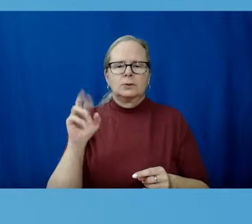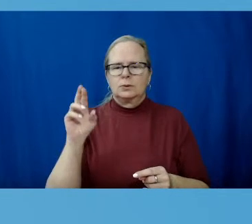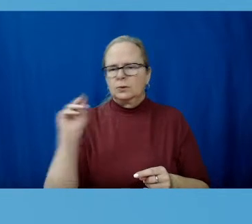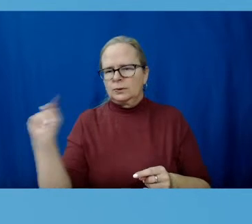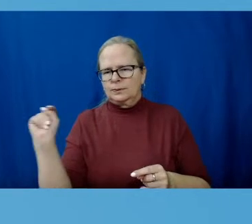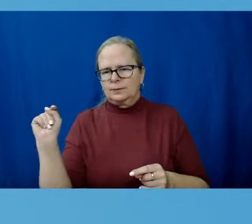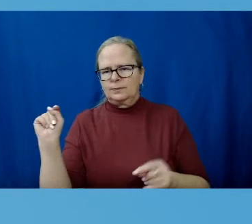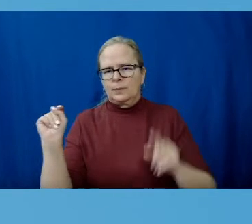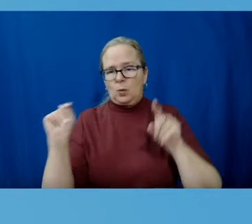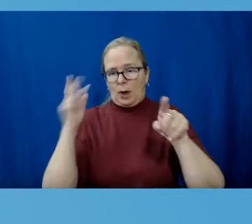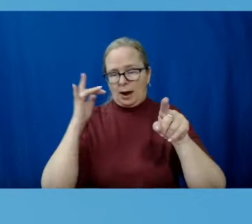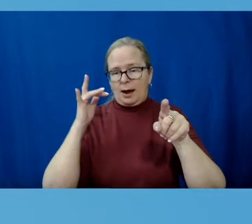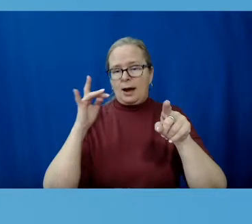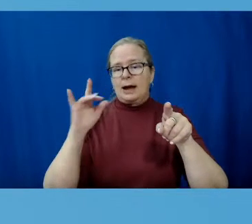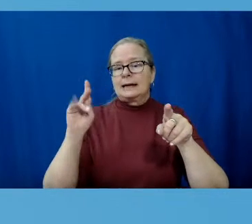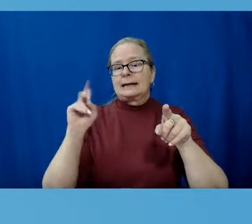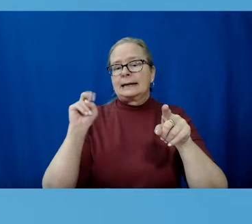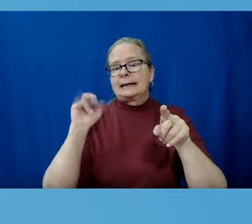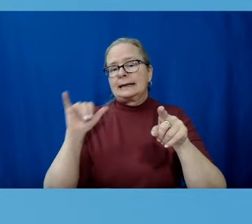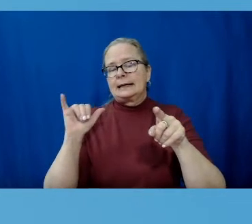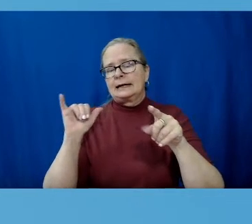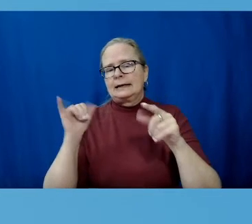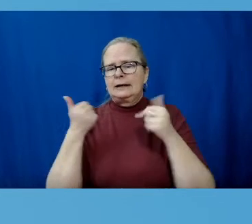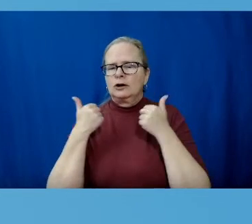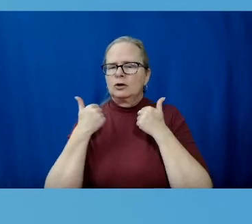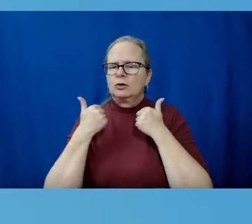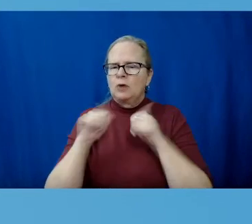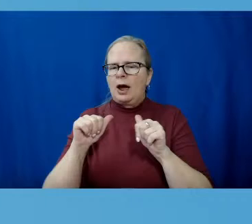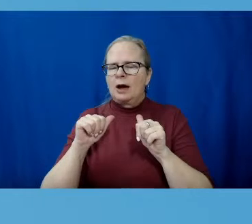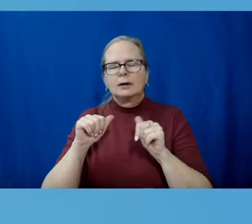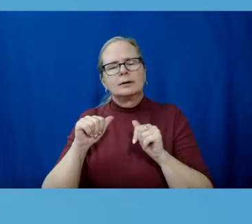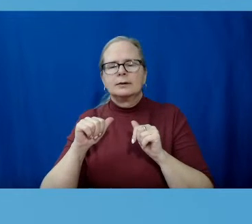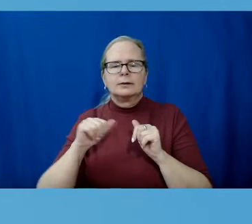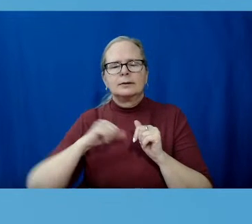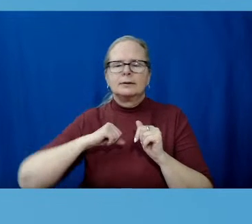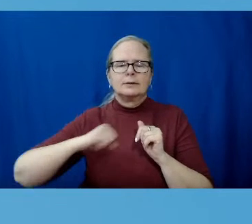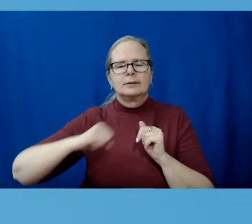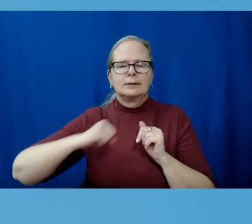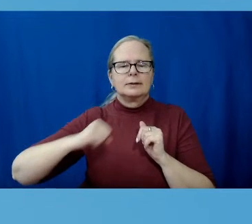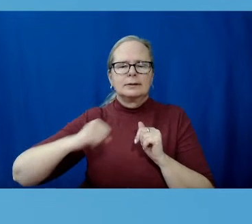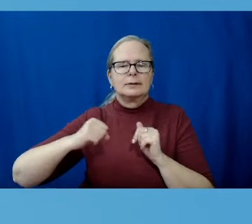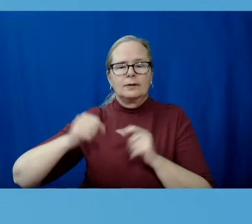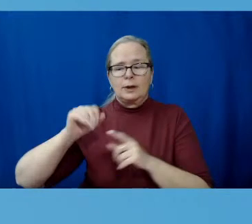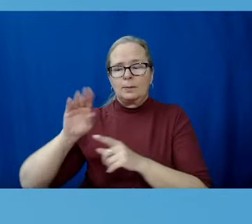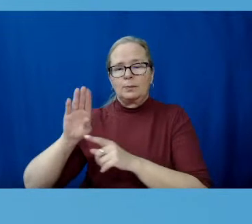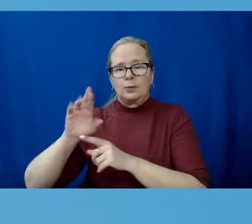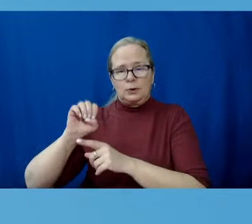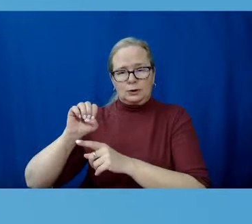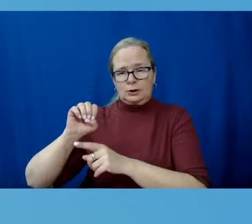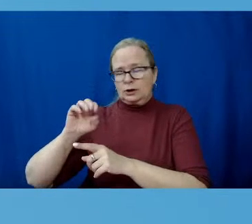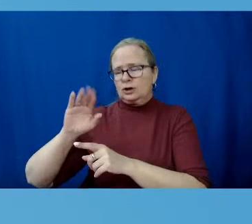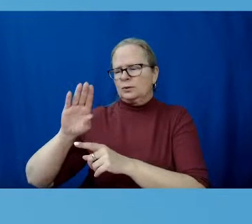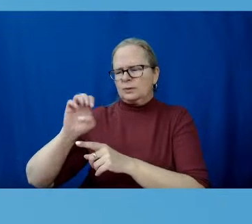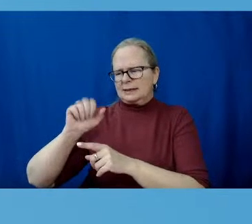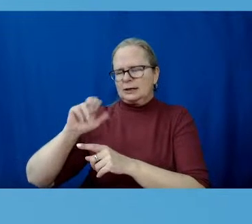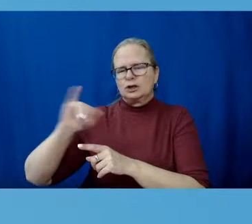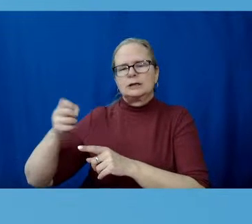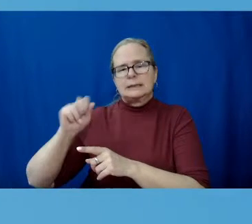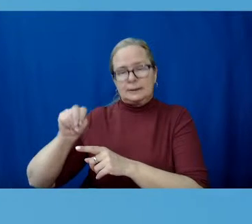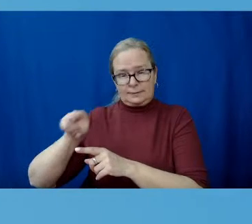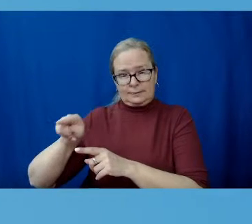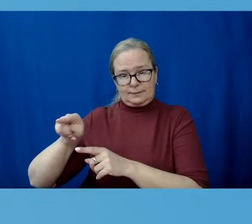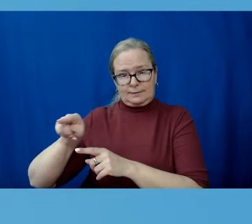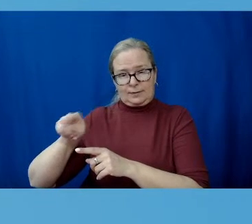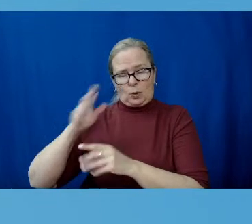He wasn't successful at that. And Brian Jean is running for a seat as a member of the party on a platform